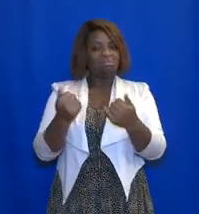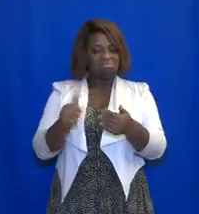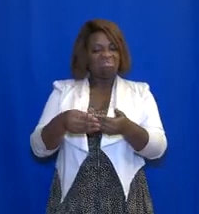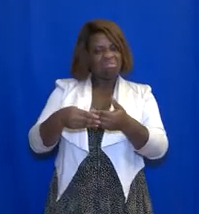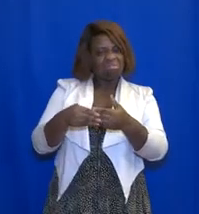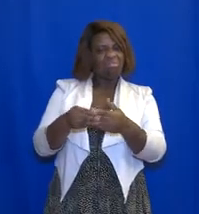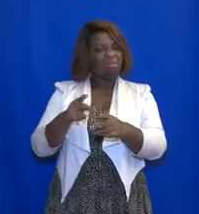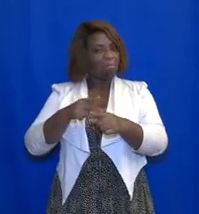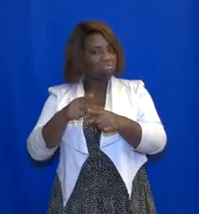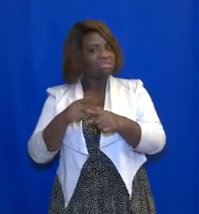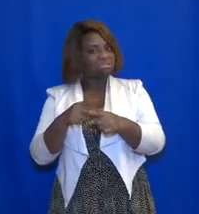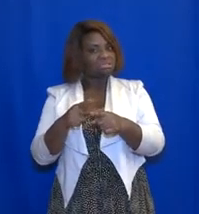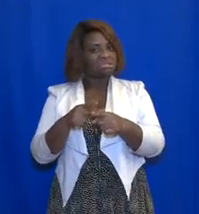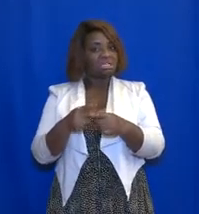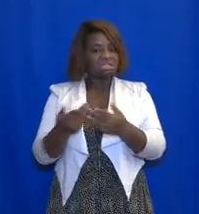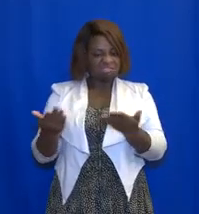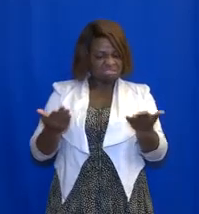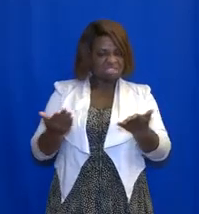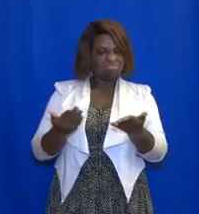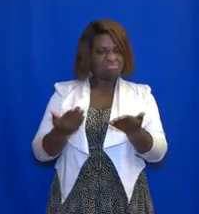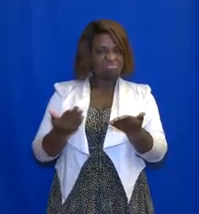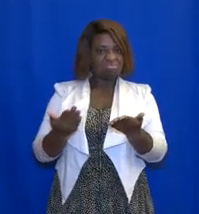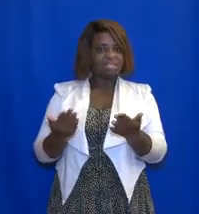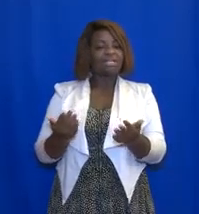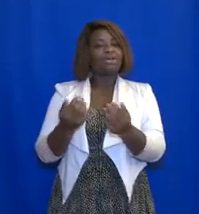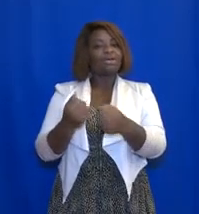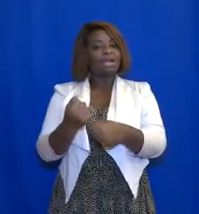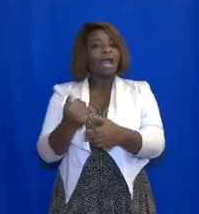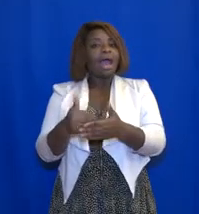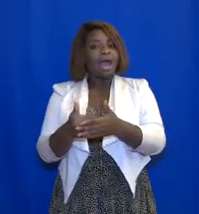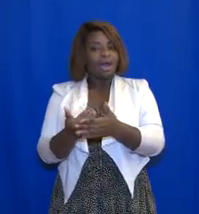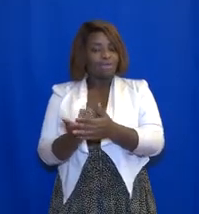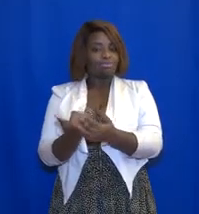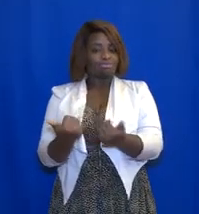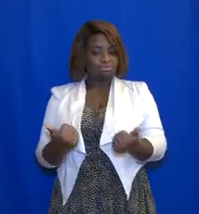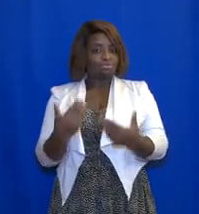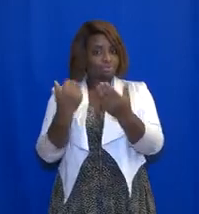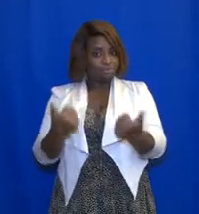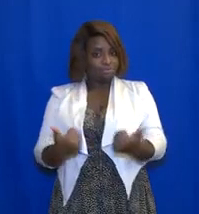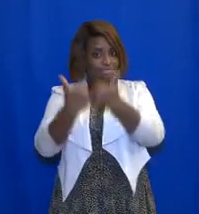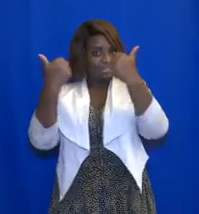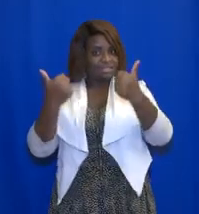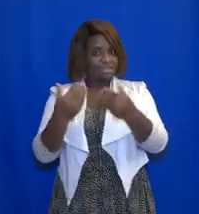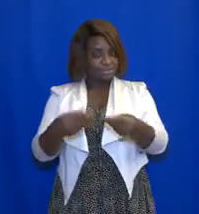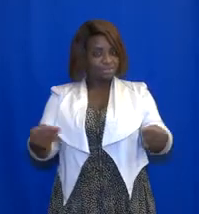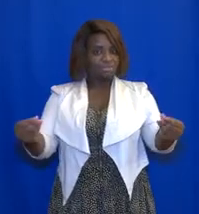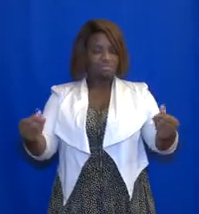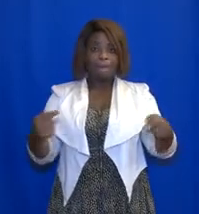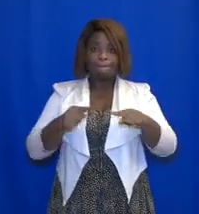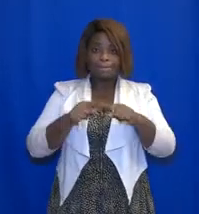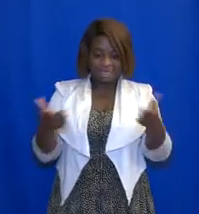practical, can serve to complement the resolution of national challenges. In